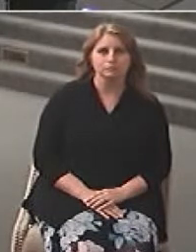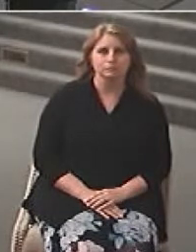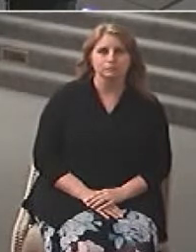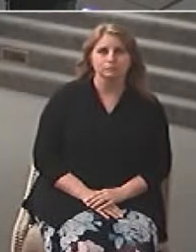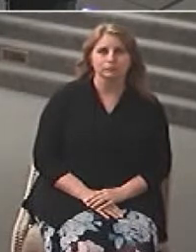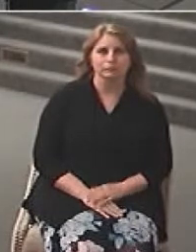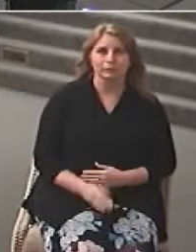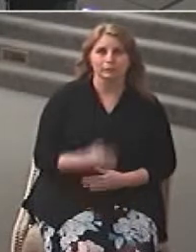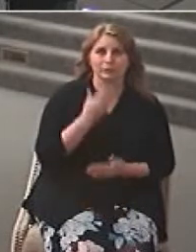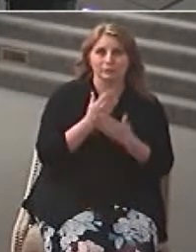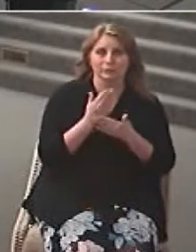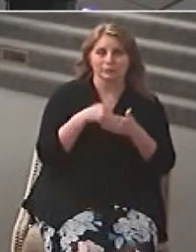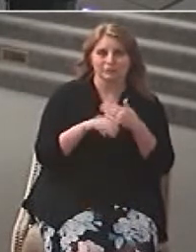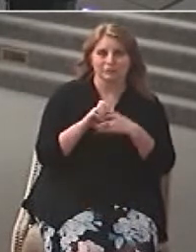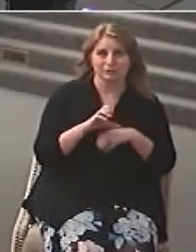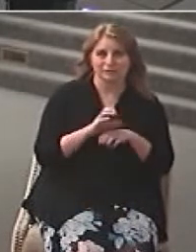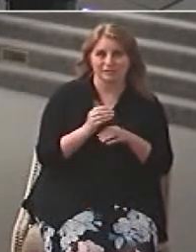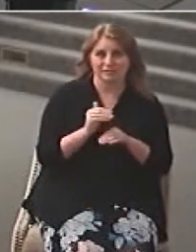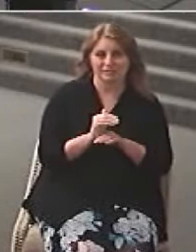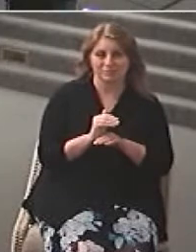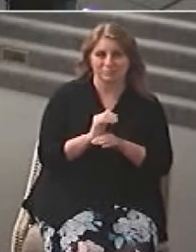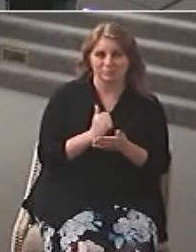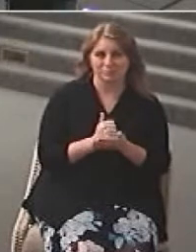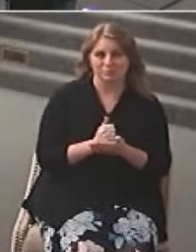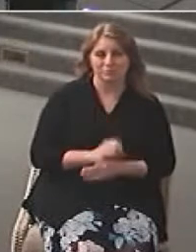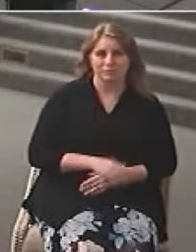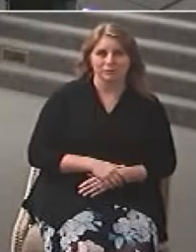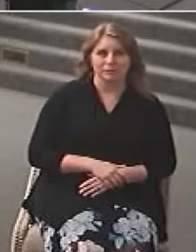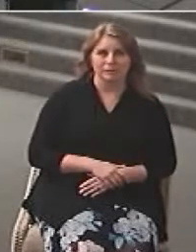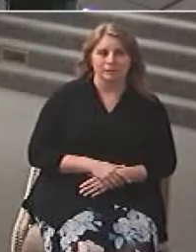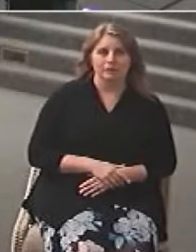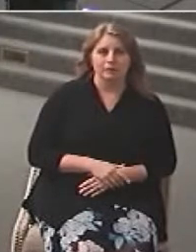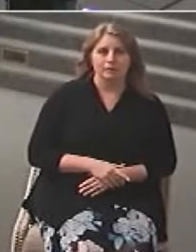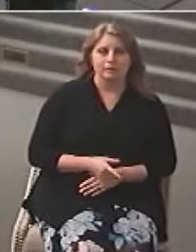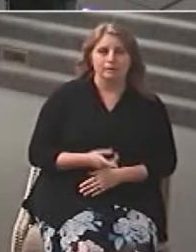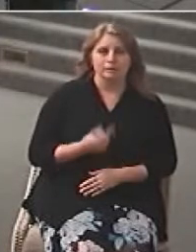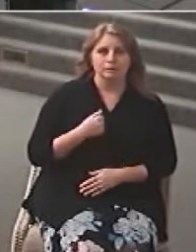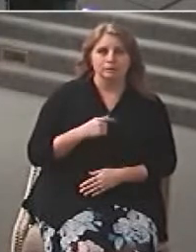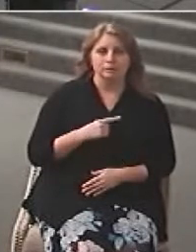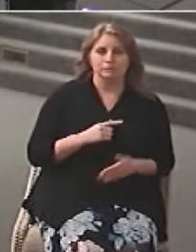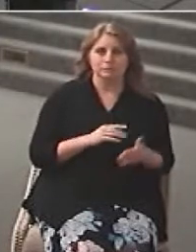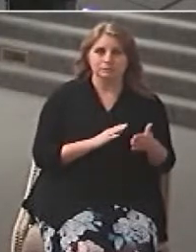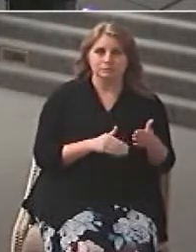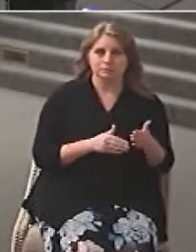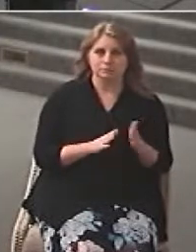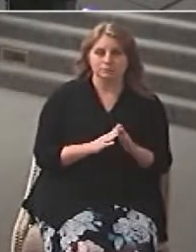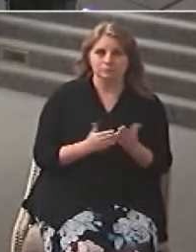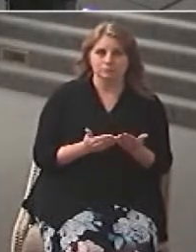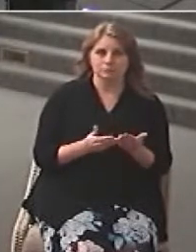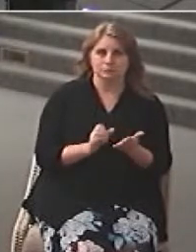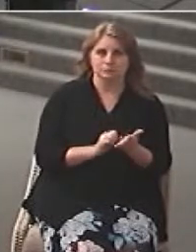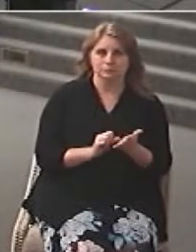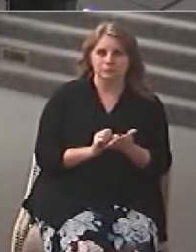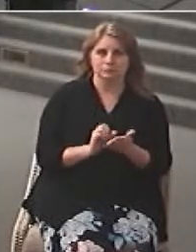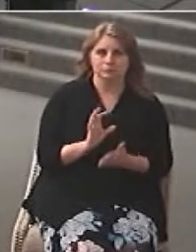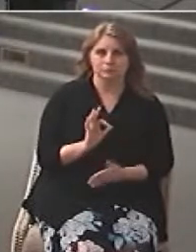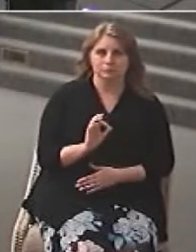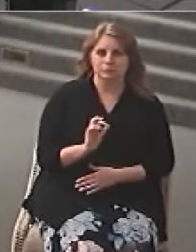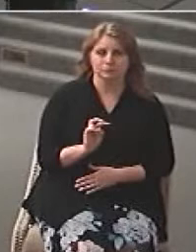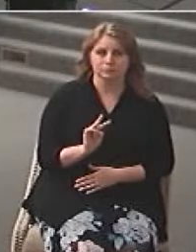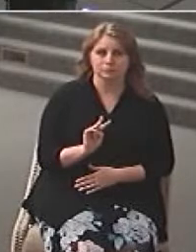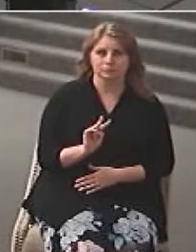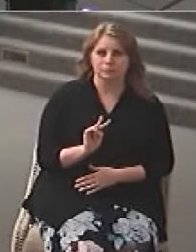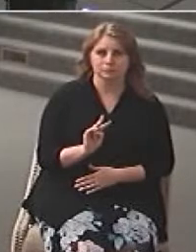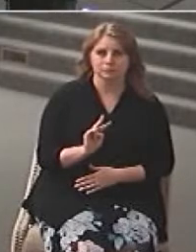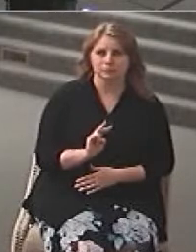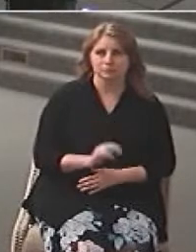It's good to be in church tonight. Amen. Amen. All right. Let's all stand. Grab your hymn book. Turn over to page number 92. Page